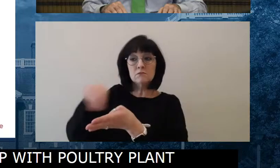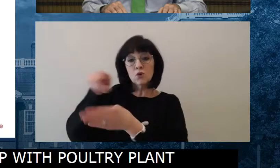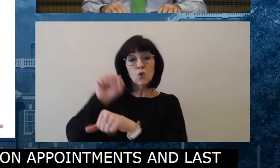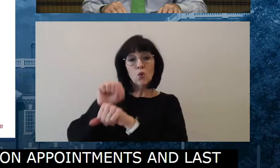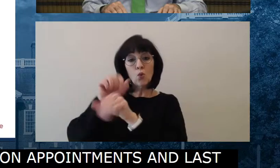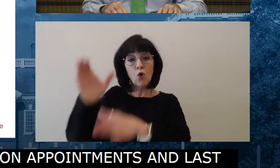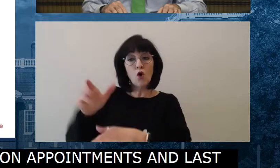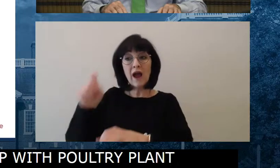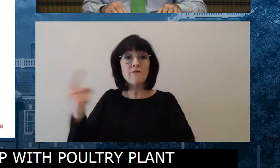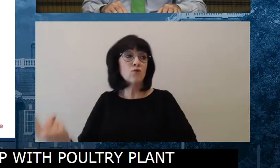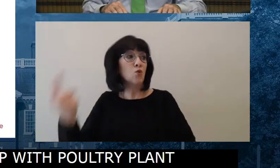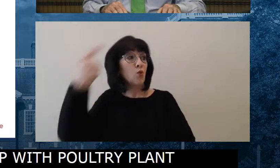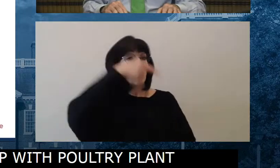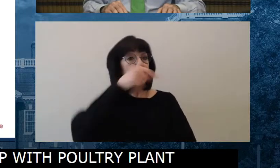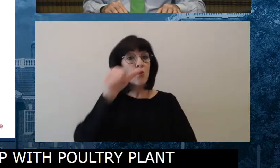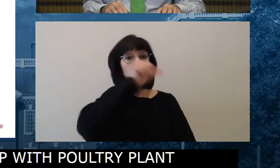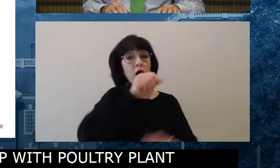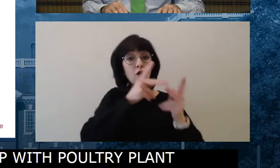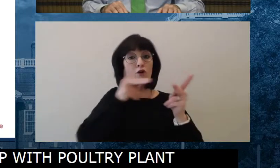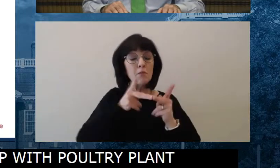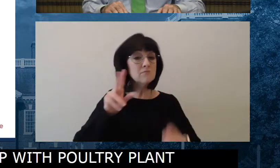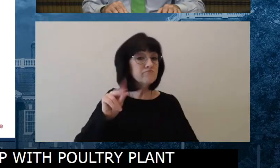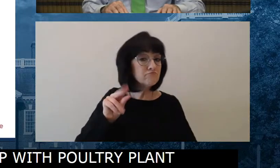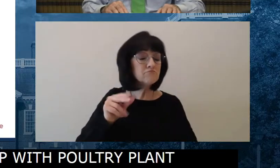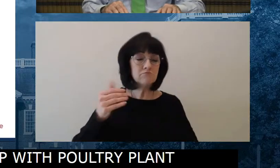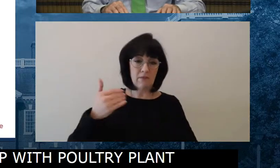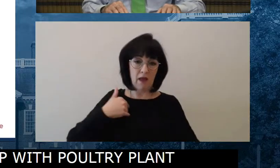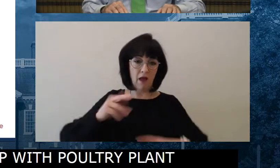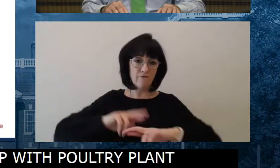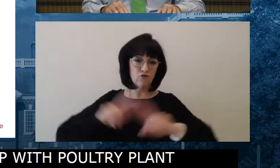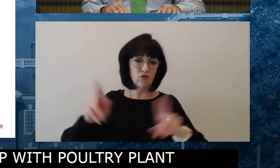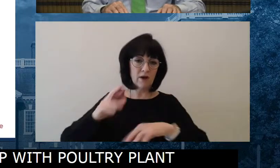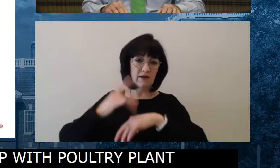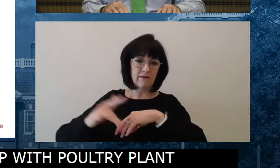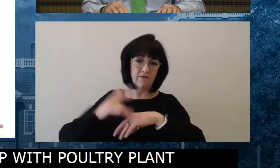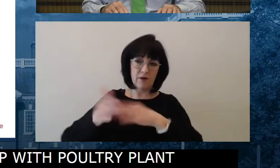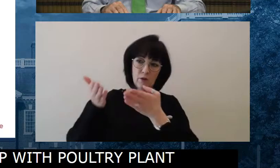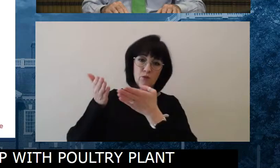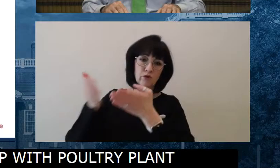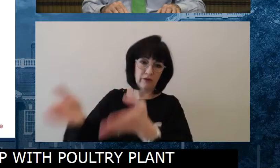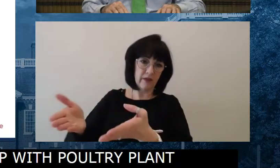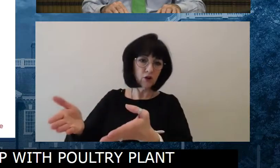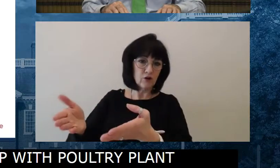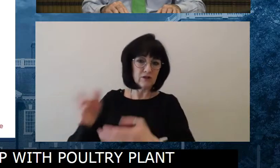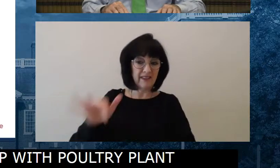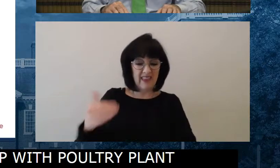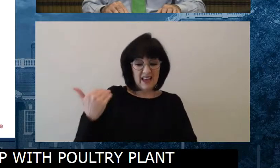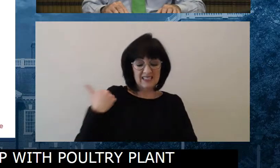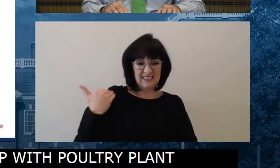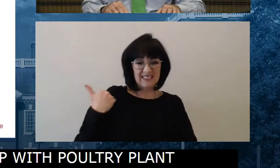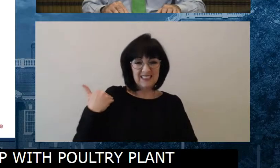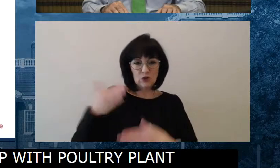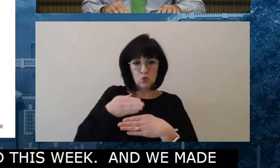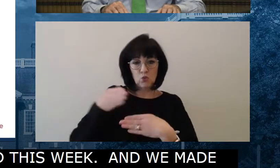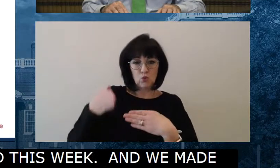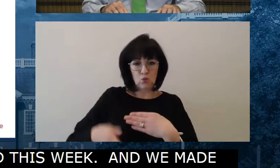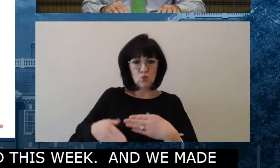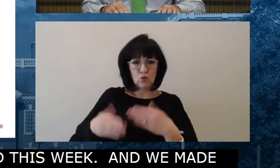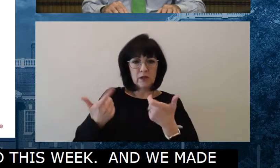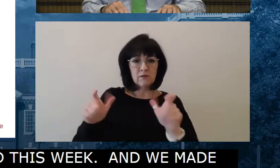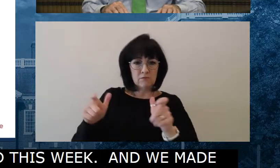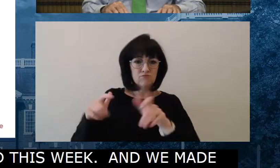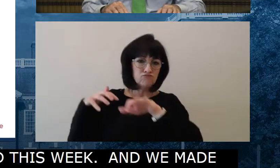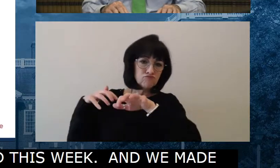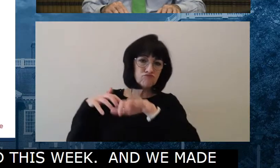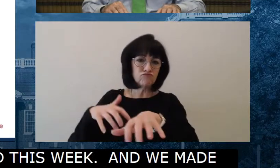to make appointments with our mass vaccination sites. We had a big one over the weekend at Dover